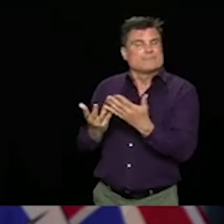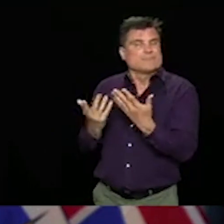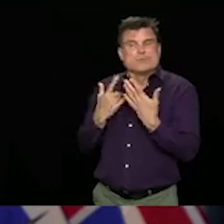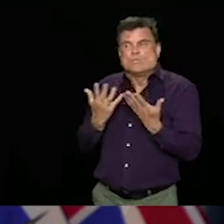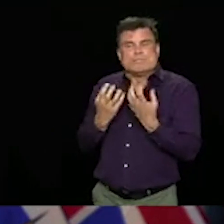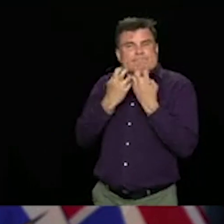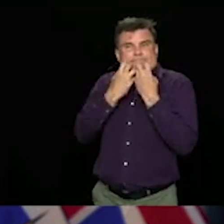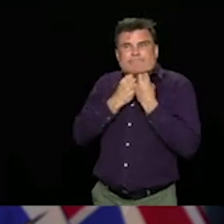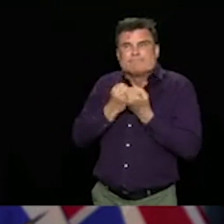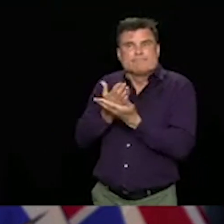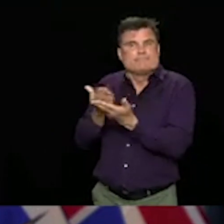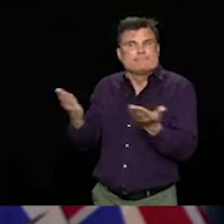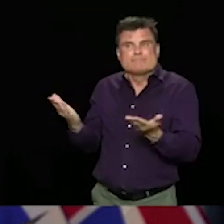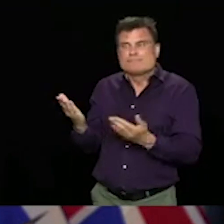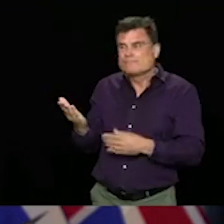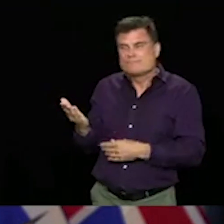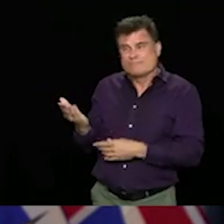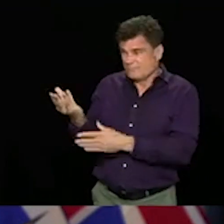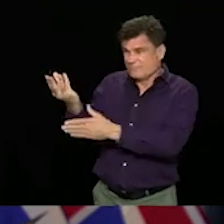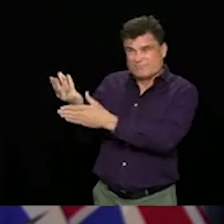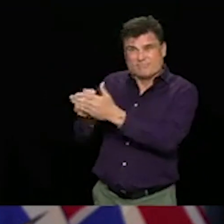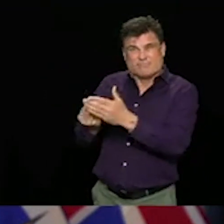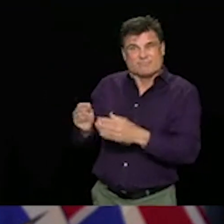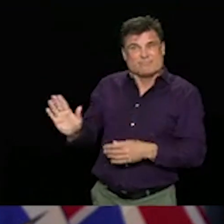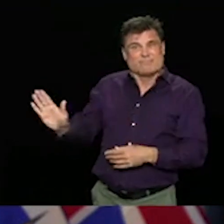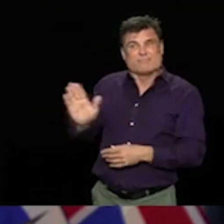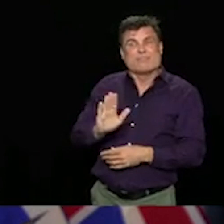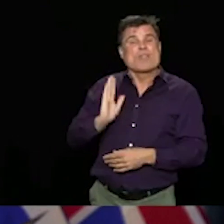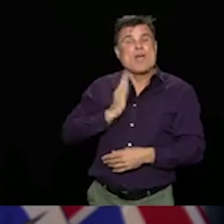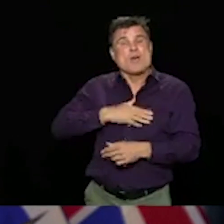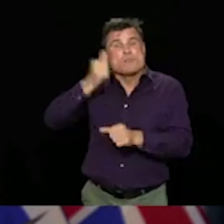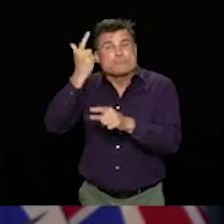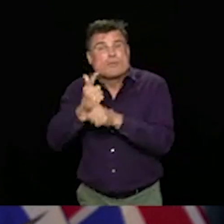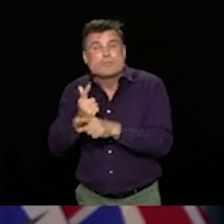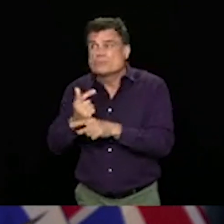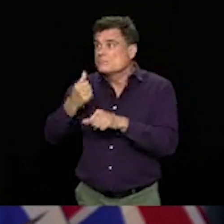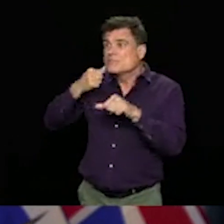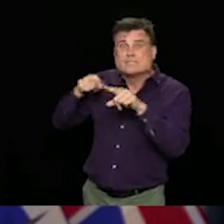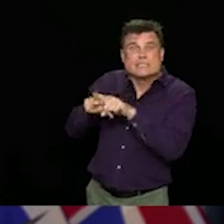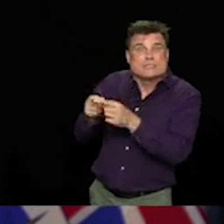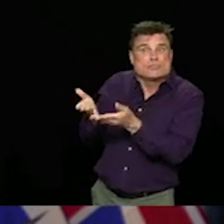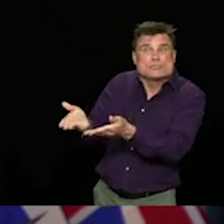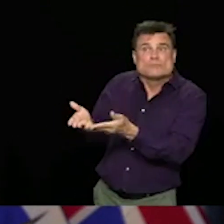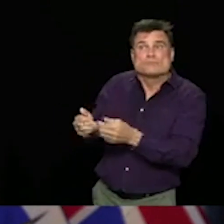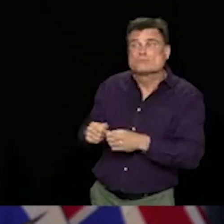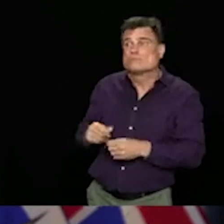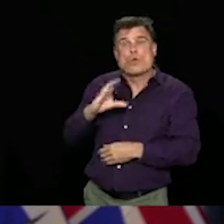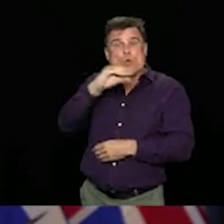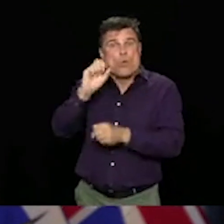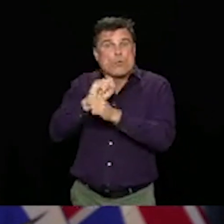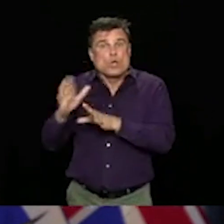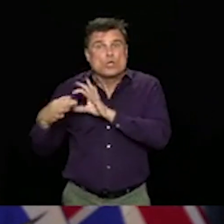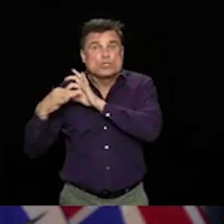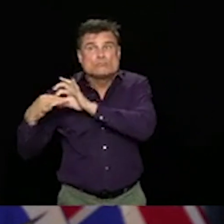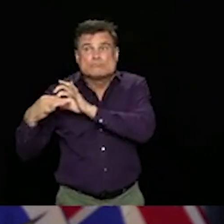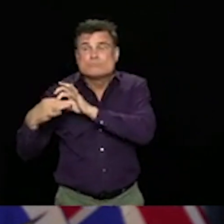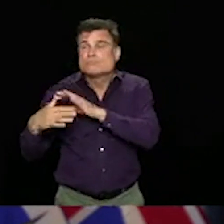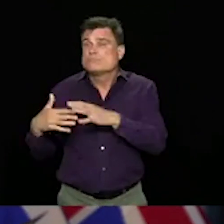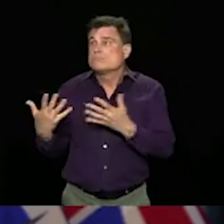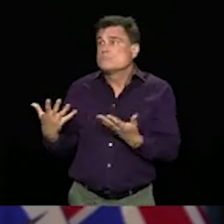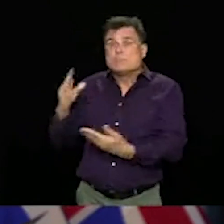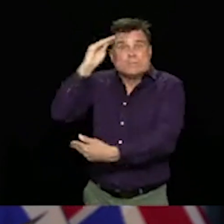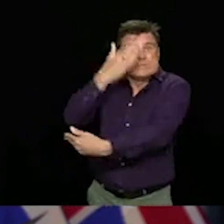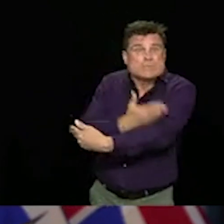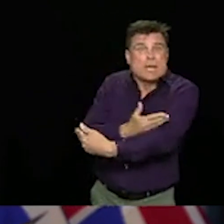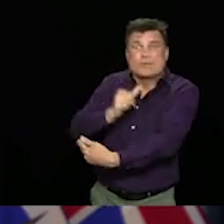our brothers and sisters, our co-workers, our sons, our daughters, our friends, our community.